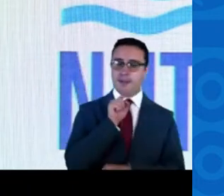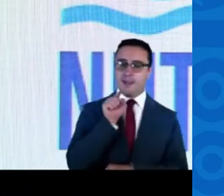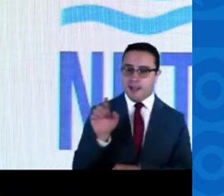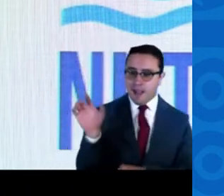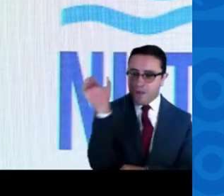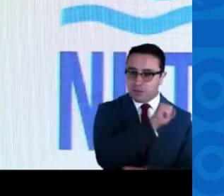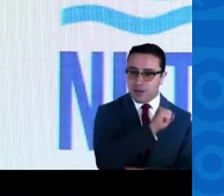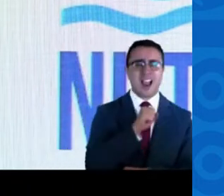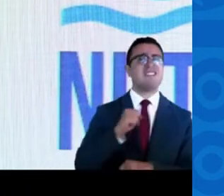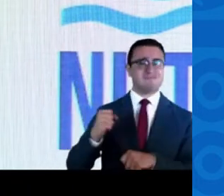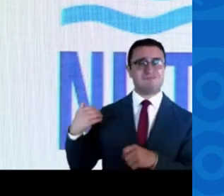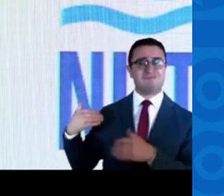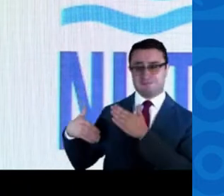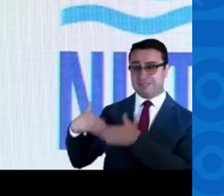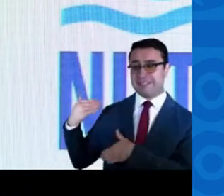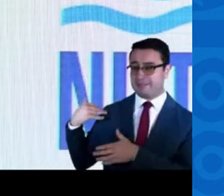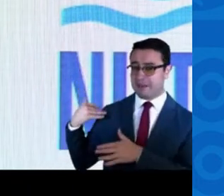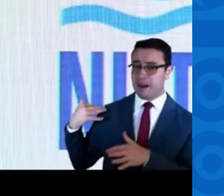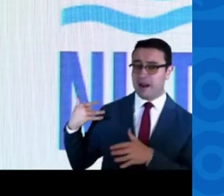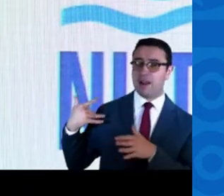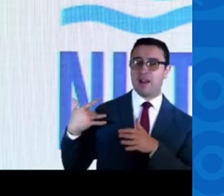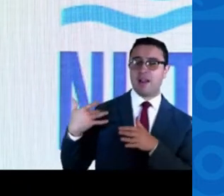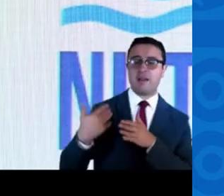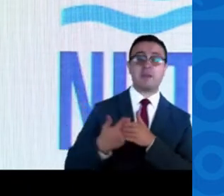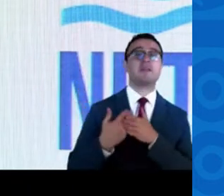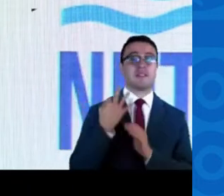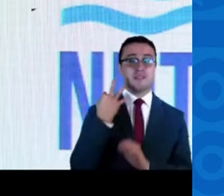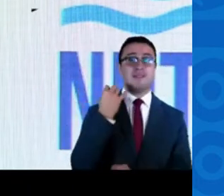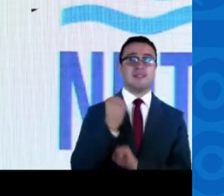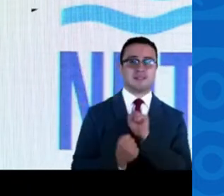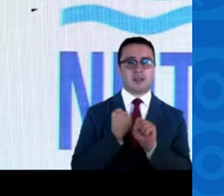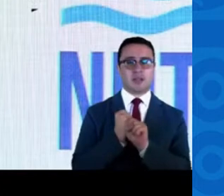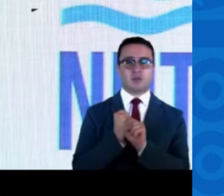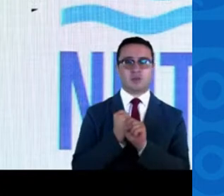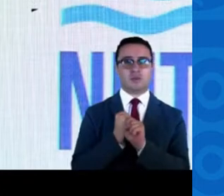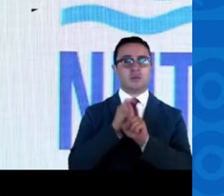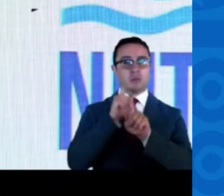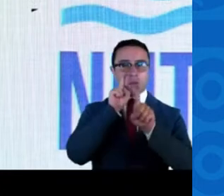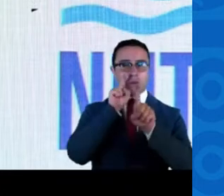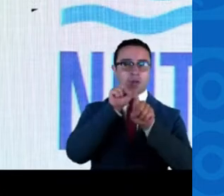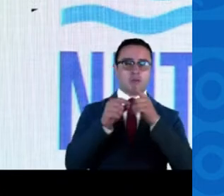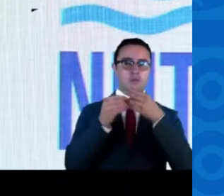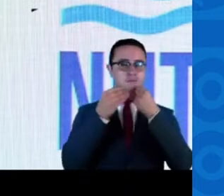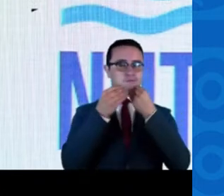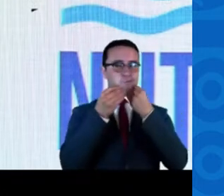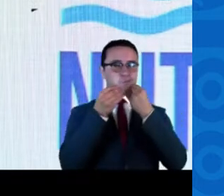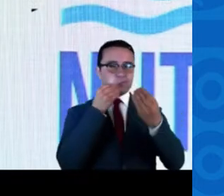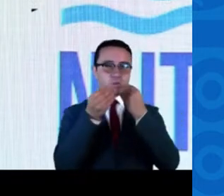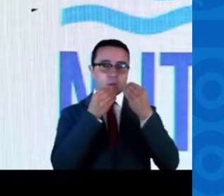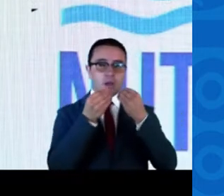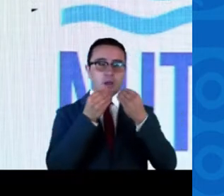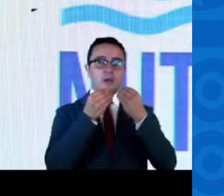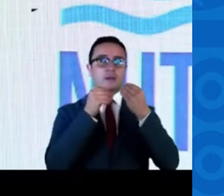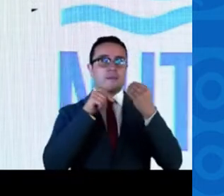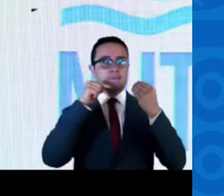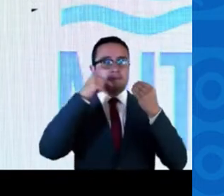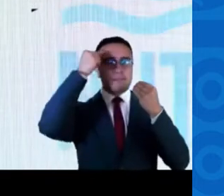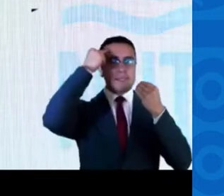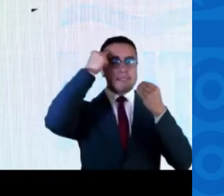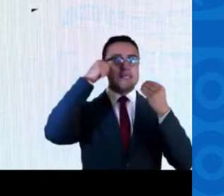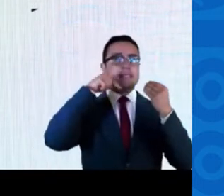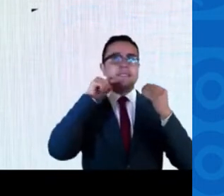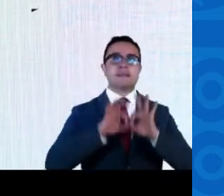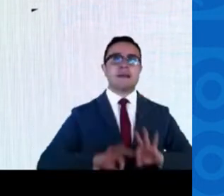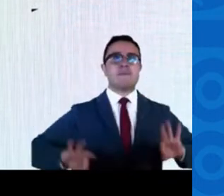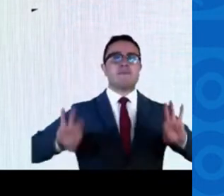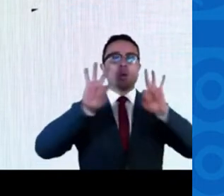of children. And that's where everything started. We started trying to place nutrition in